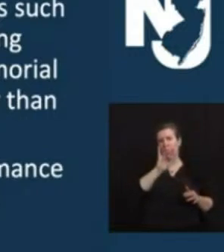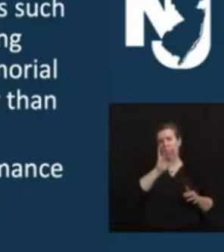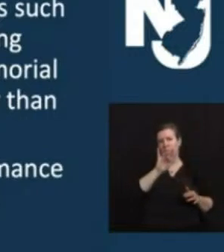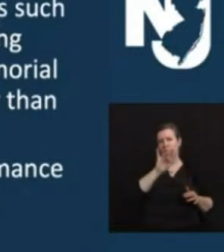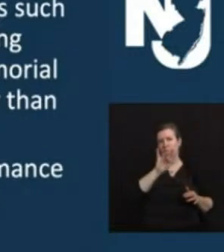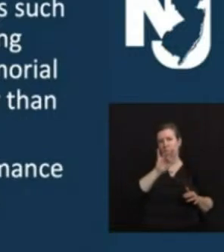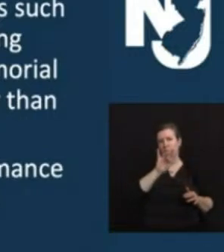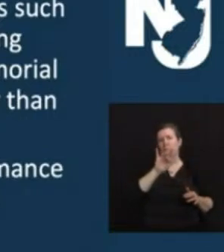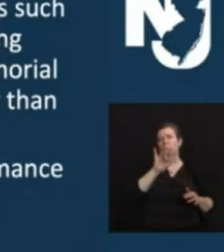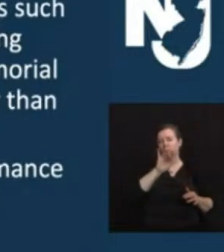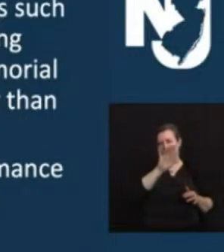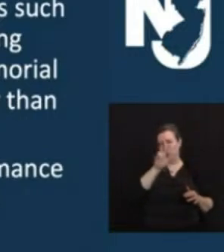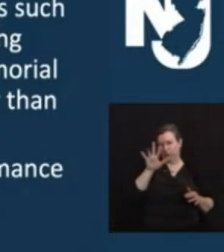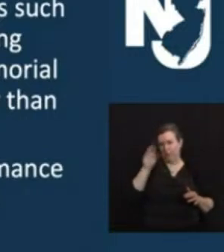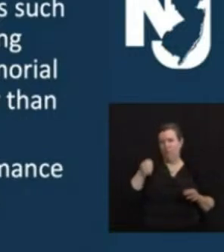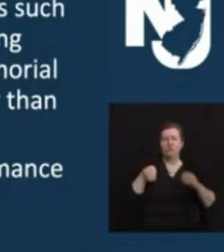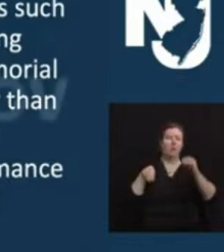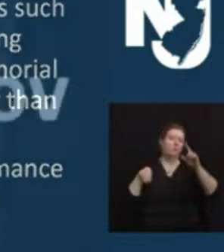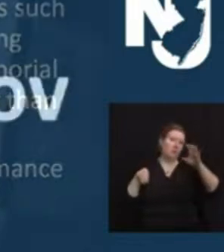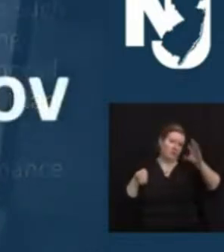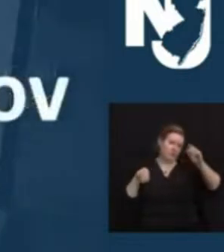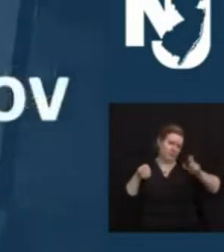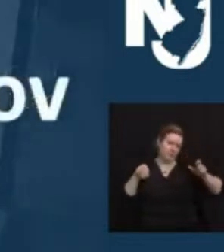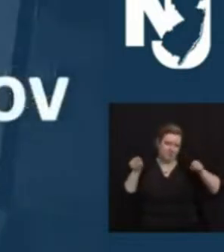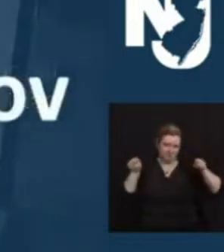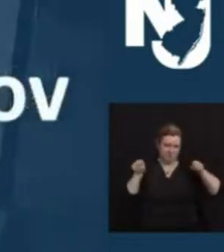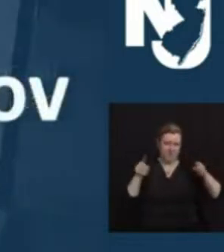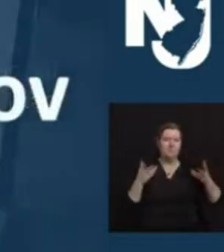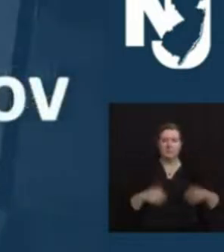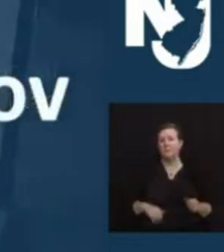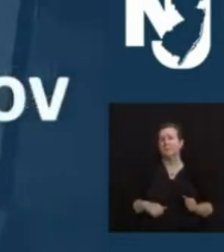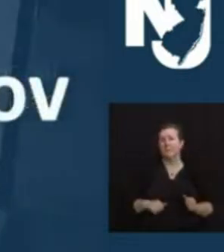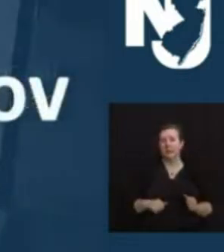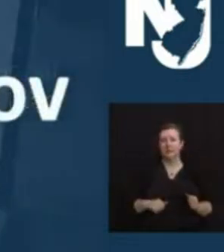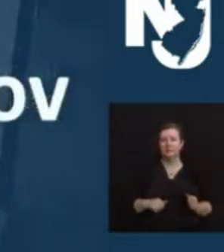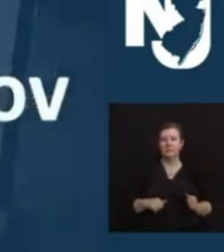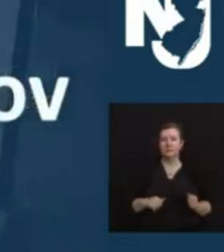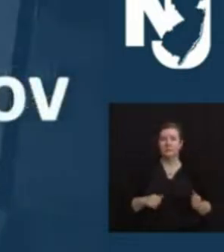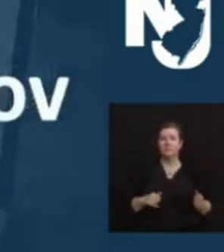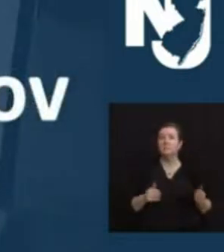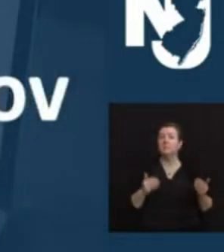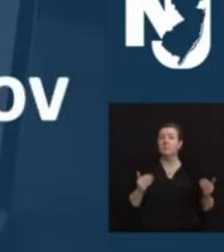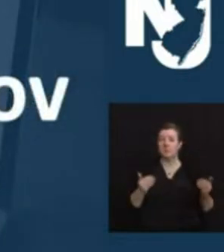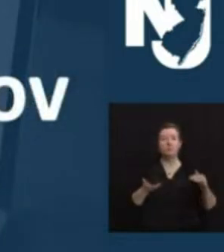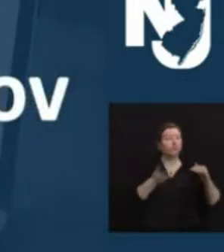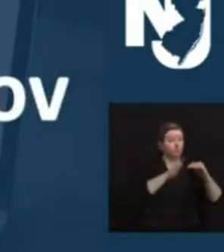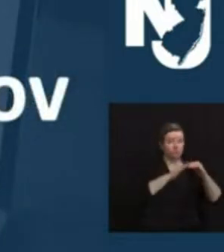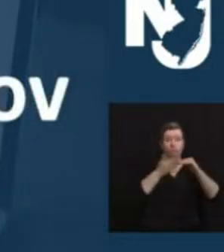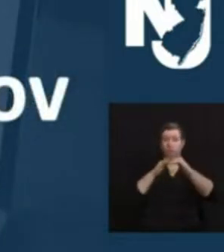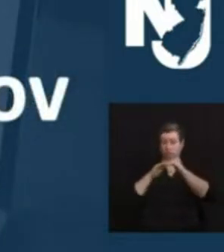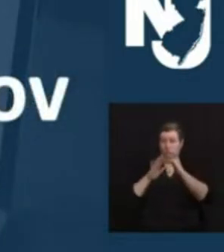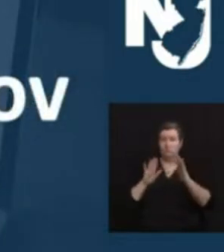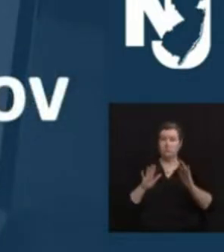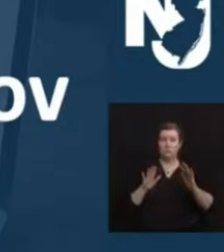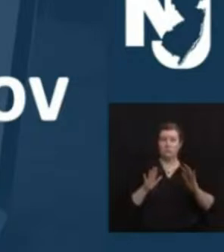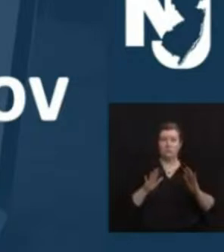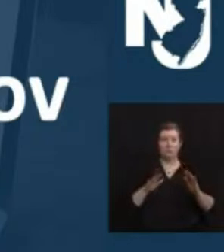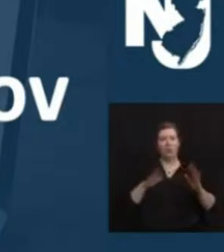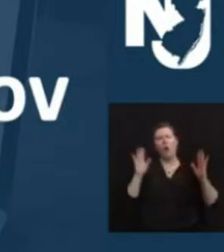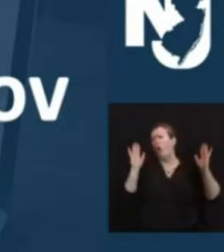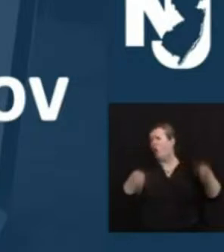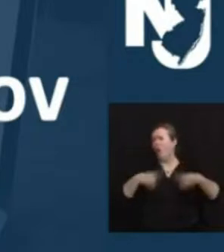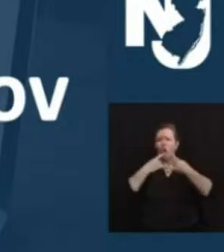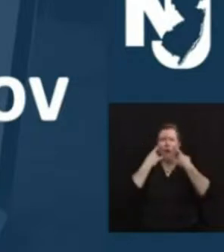150 individuals. Even with this expansion, all public health protocols must be adhered to at all times, including